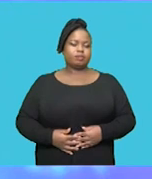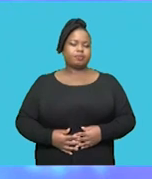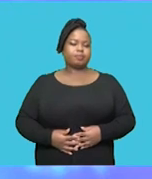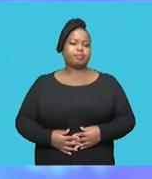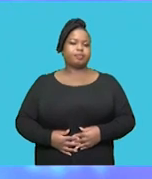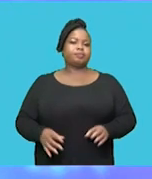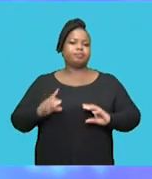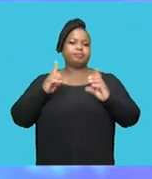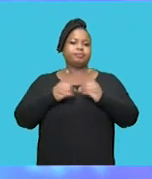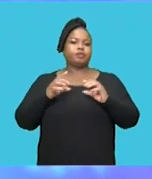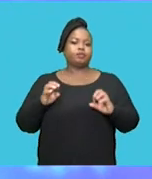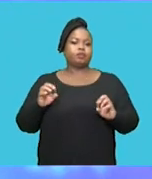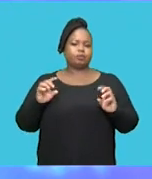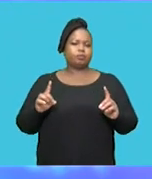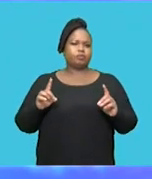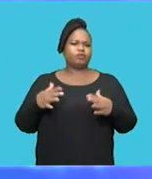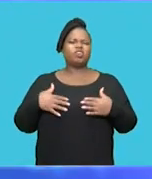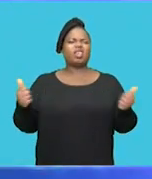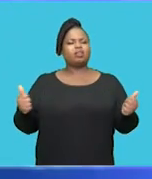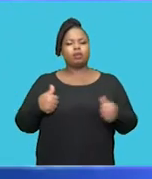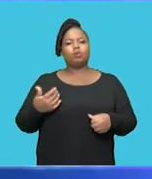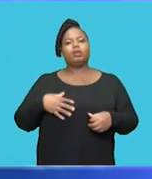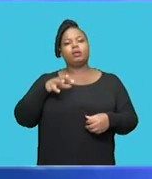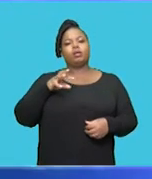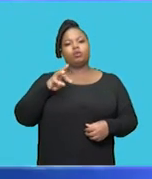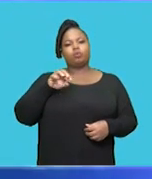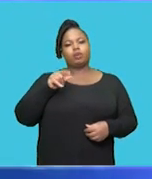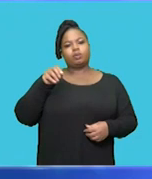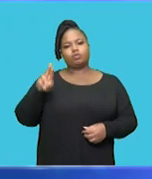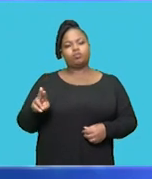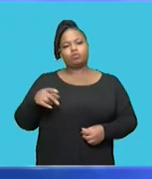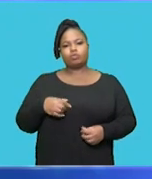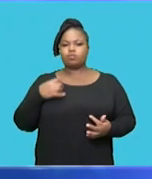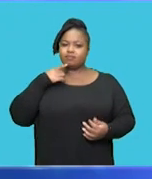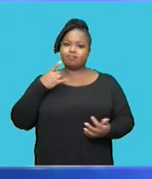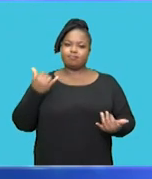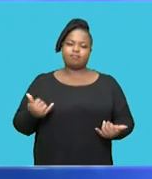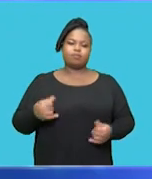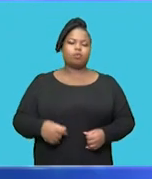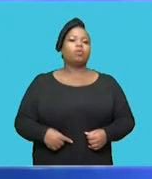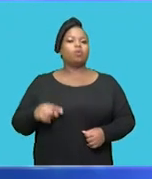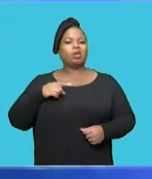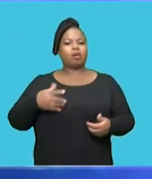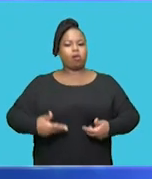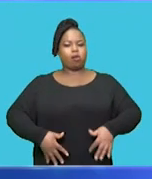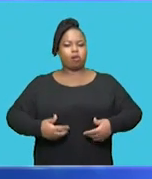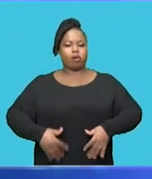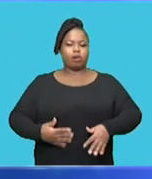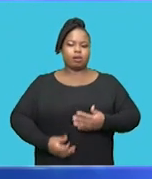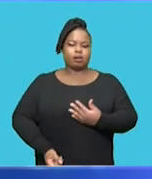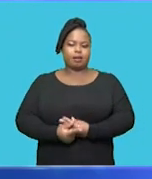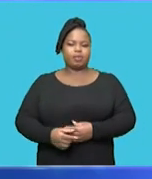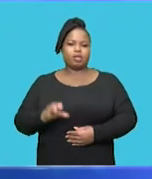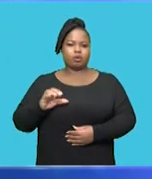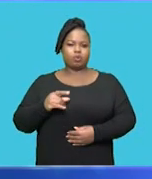Umphathiswa wesebe lezempilo nenhlalonhle eGauteng uNomantu Nkomo-Ralehoko unqinile ukuba kuqhambuke isifo sotyatyazo iCholera